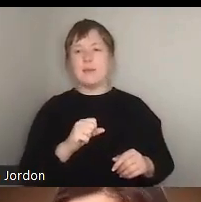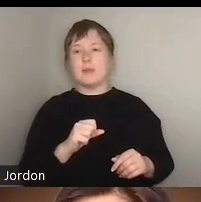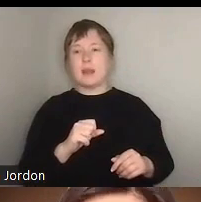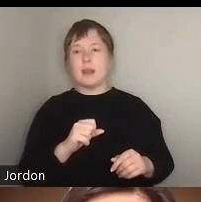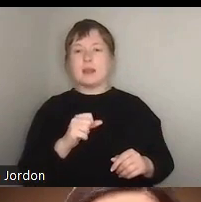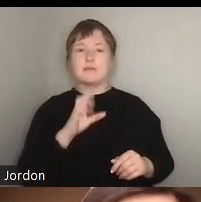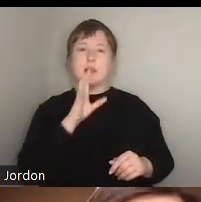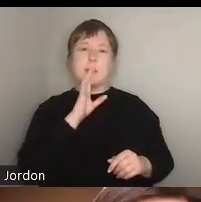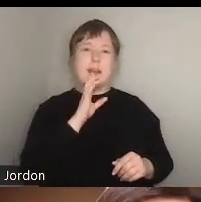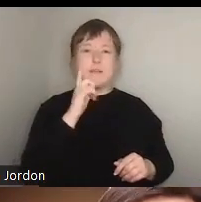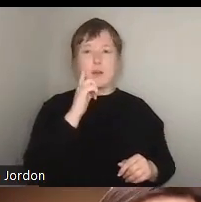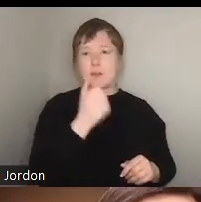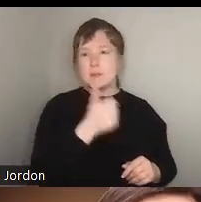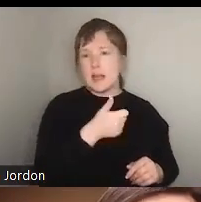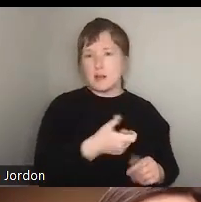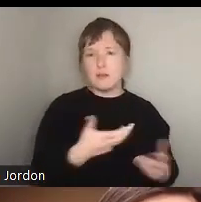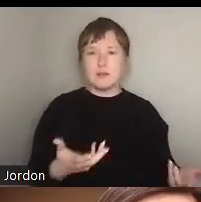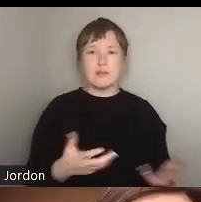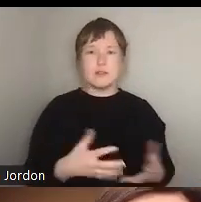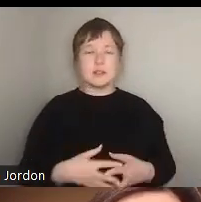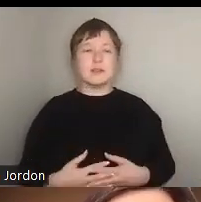themselves even.